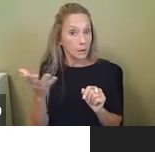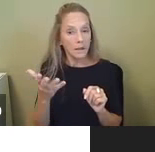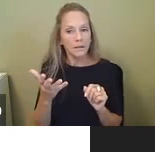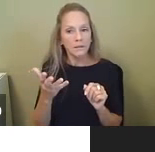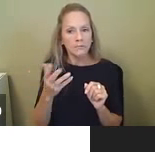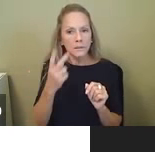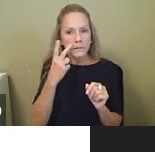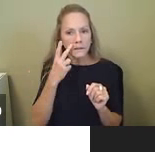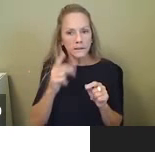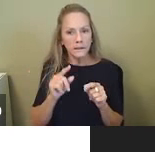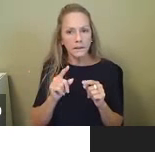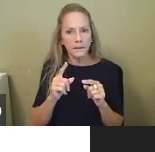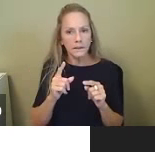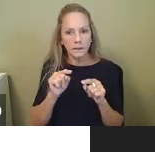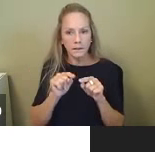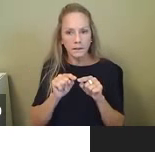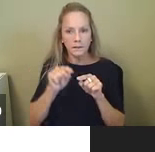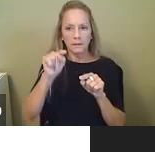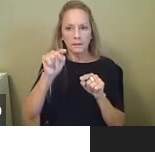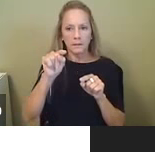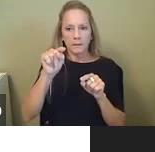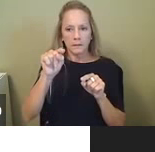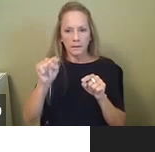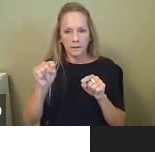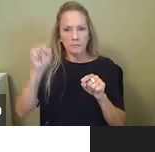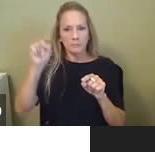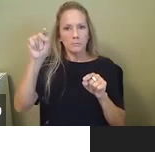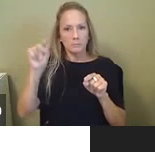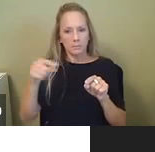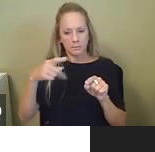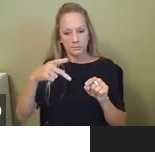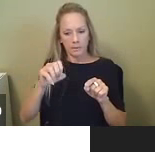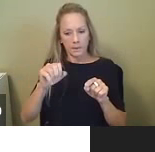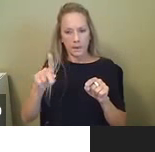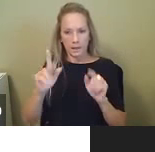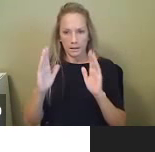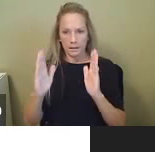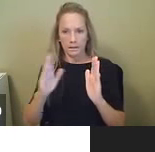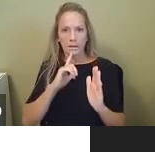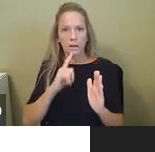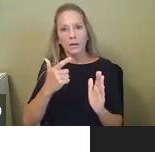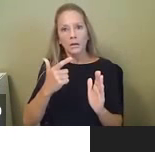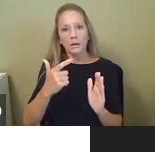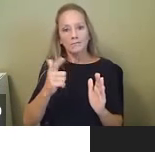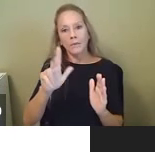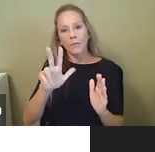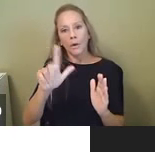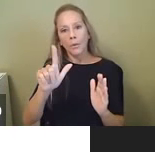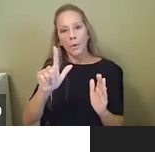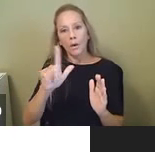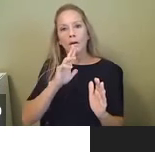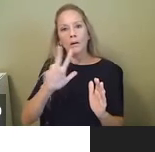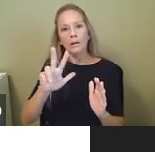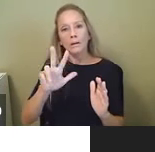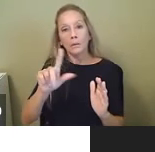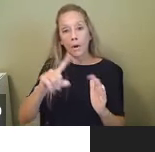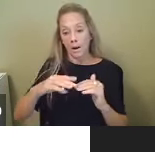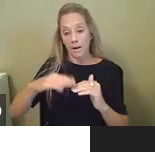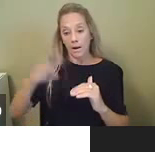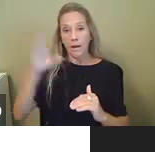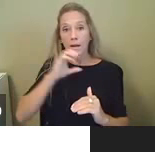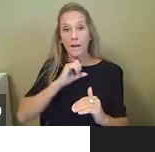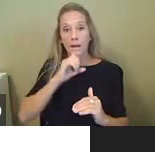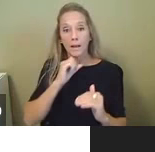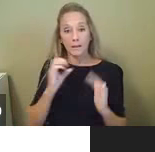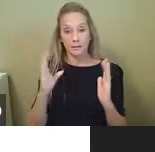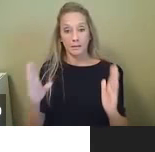those peaks cascade to the 31 and over age group. The idea